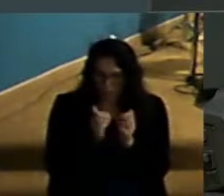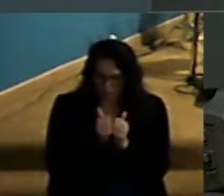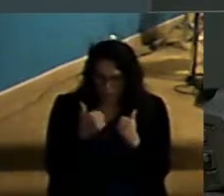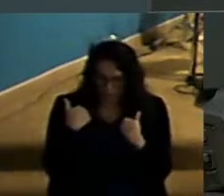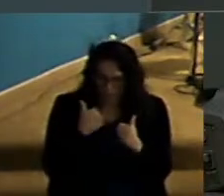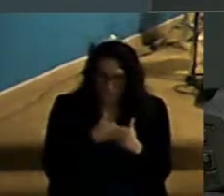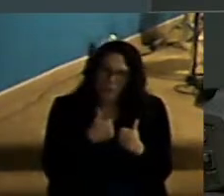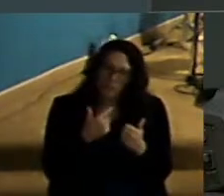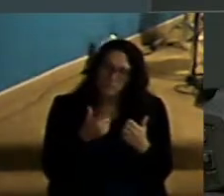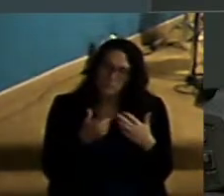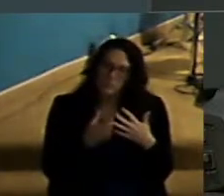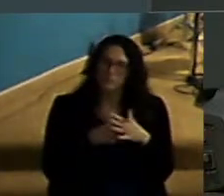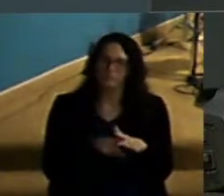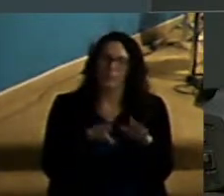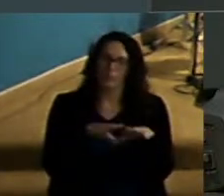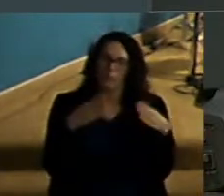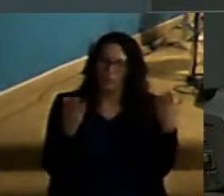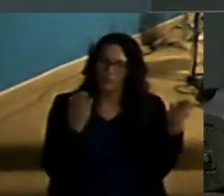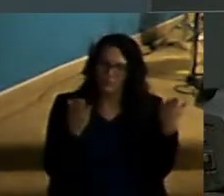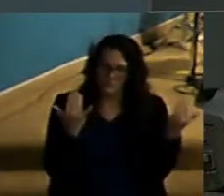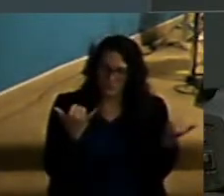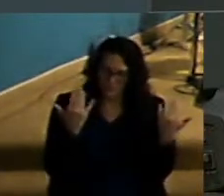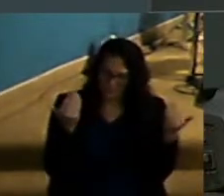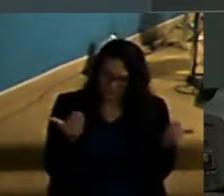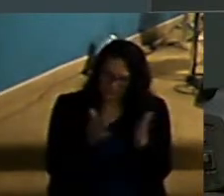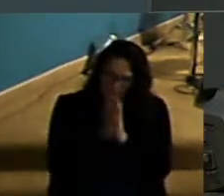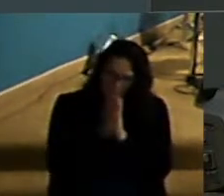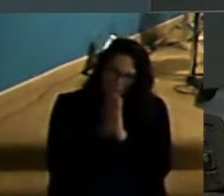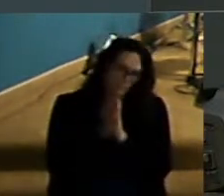we open up our service today. So let's pray.